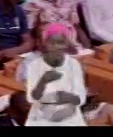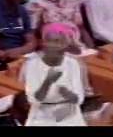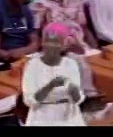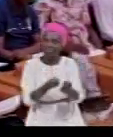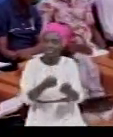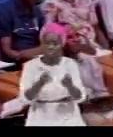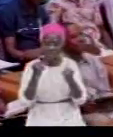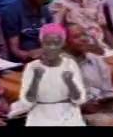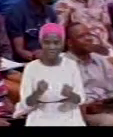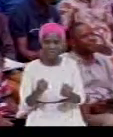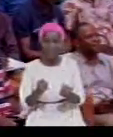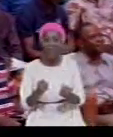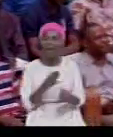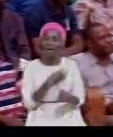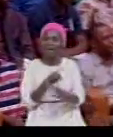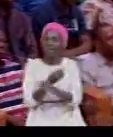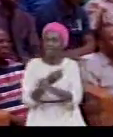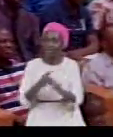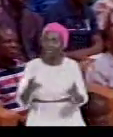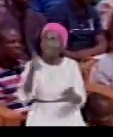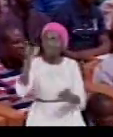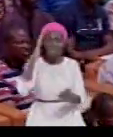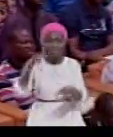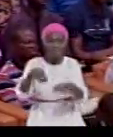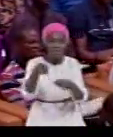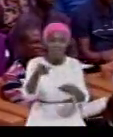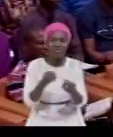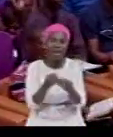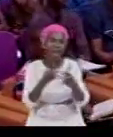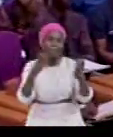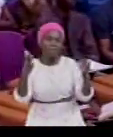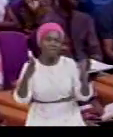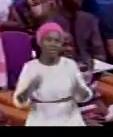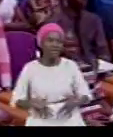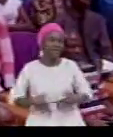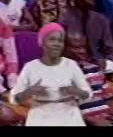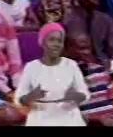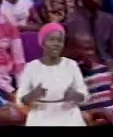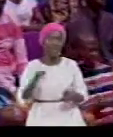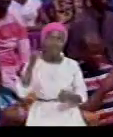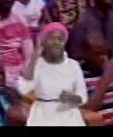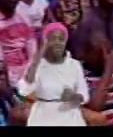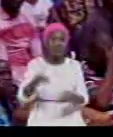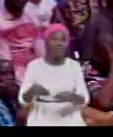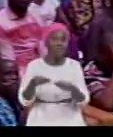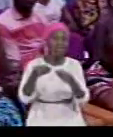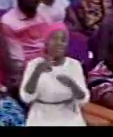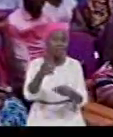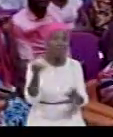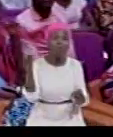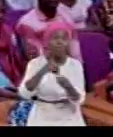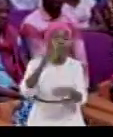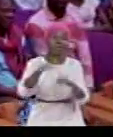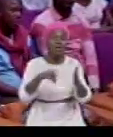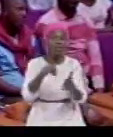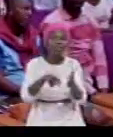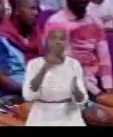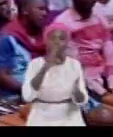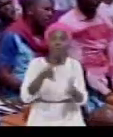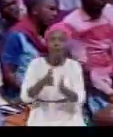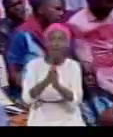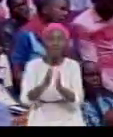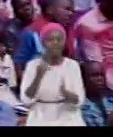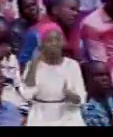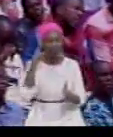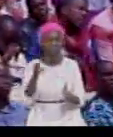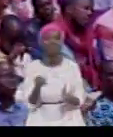life. He'll give you life, and he'll give you abundant life. He will give you more than what you are asking for. And we don't need to say,